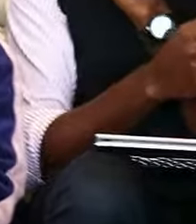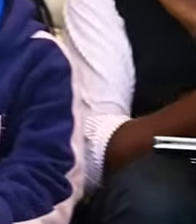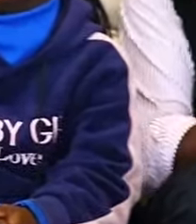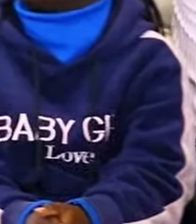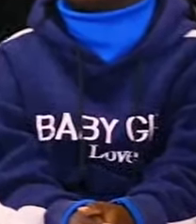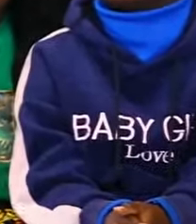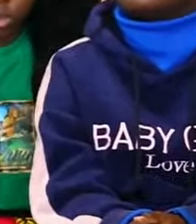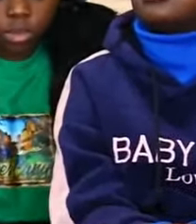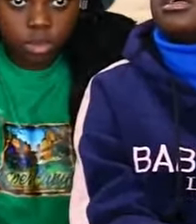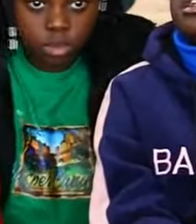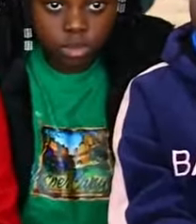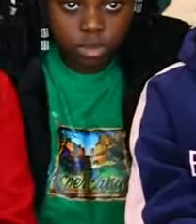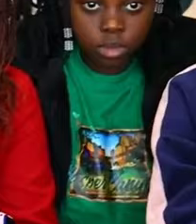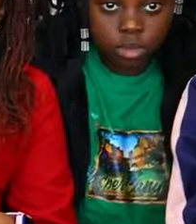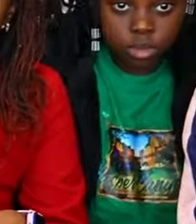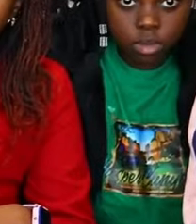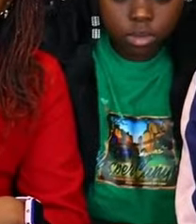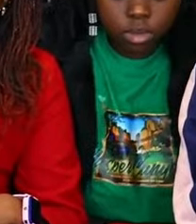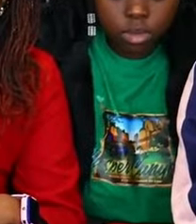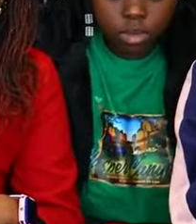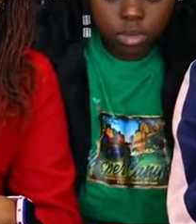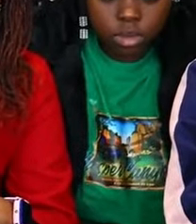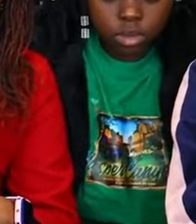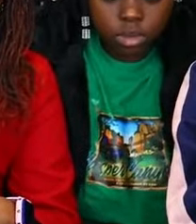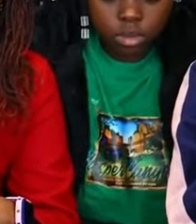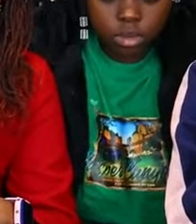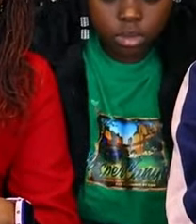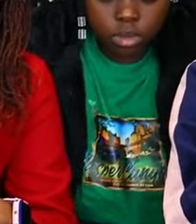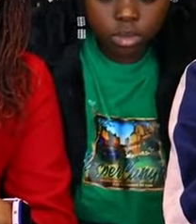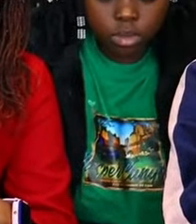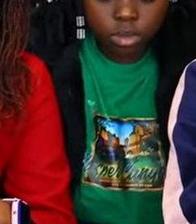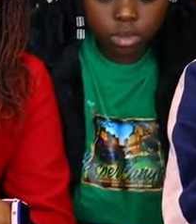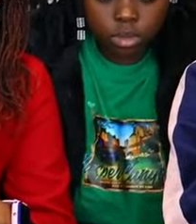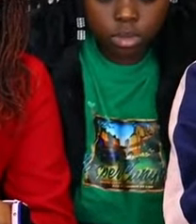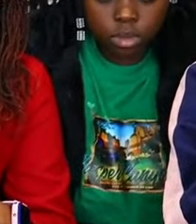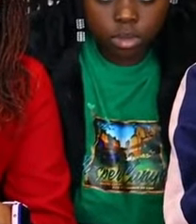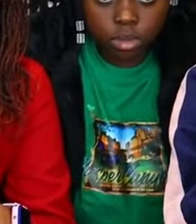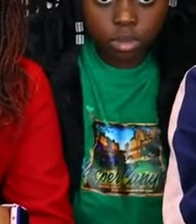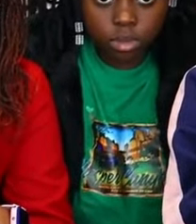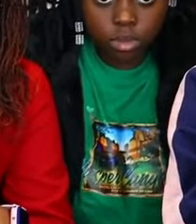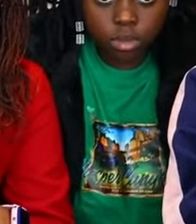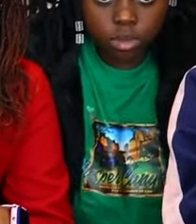The second fundamental belief is the Trinity.